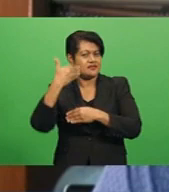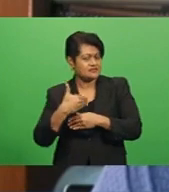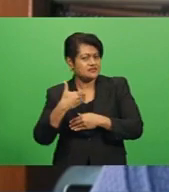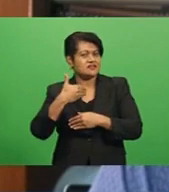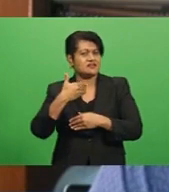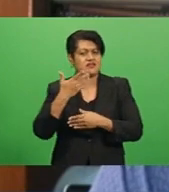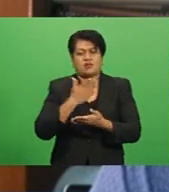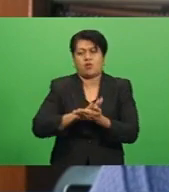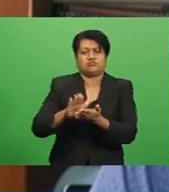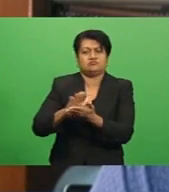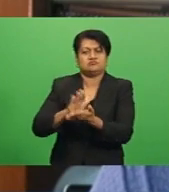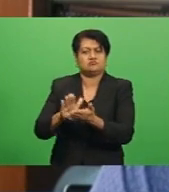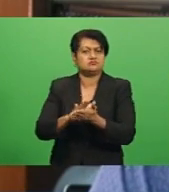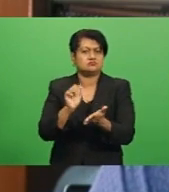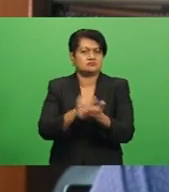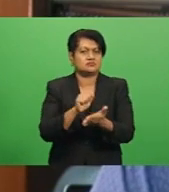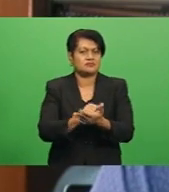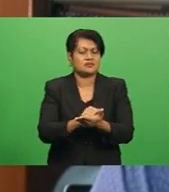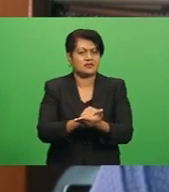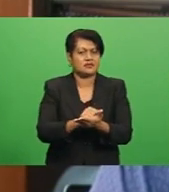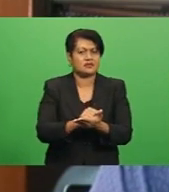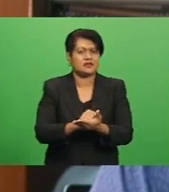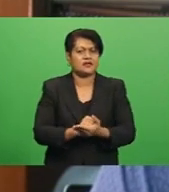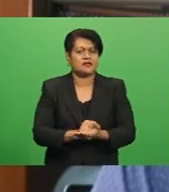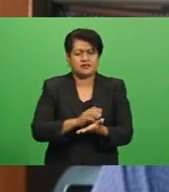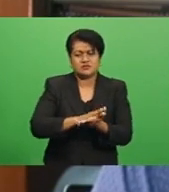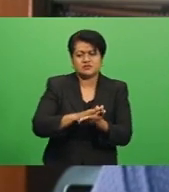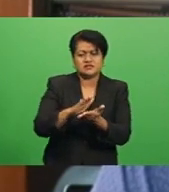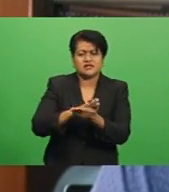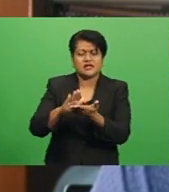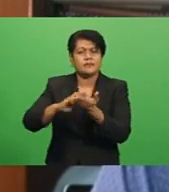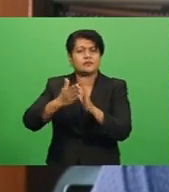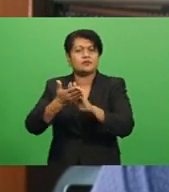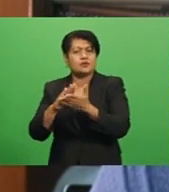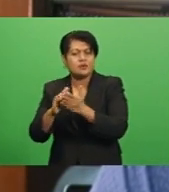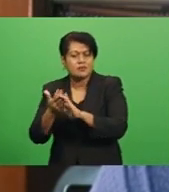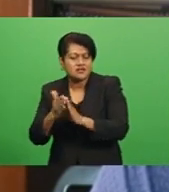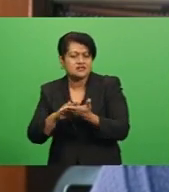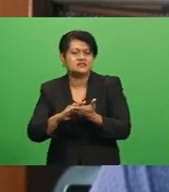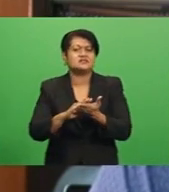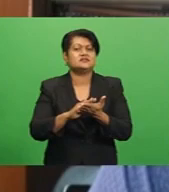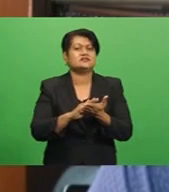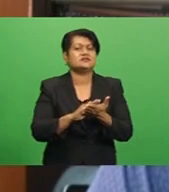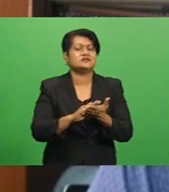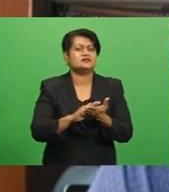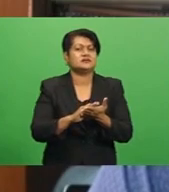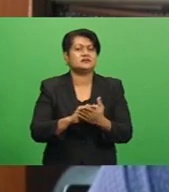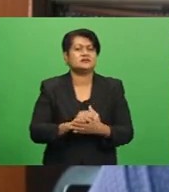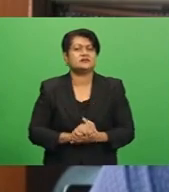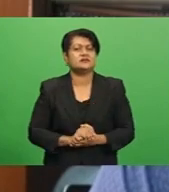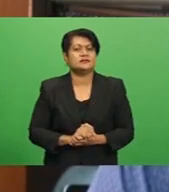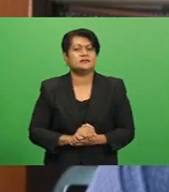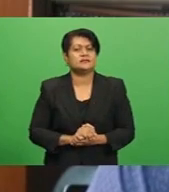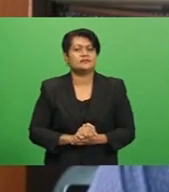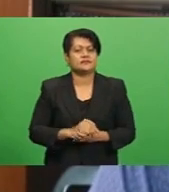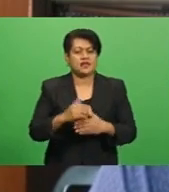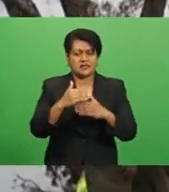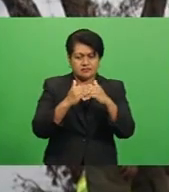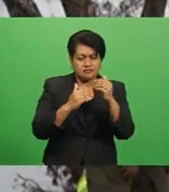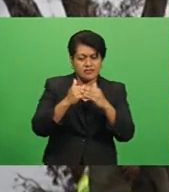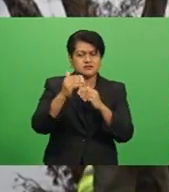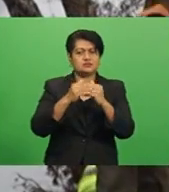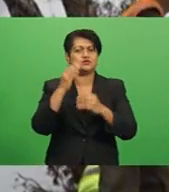schools, cleaning up with the community and also the management of the